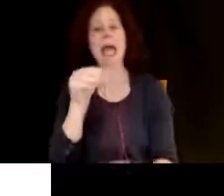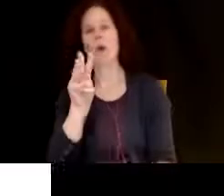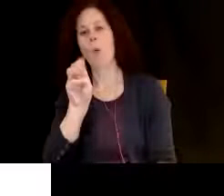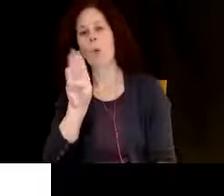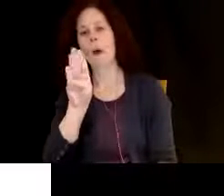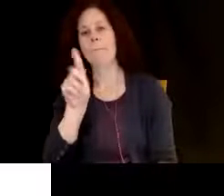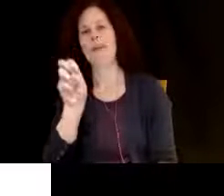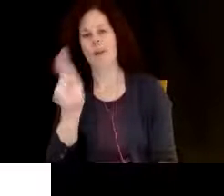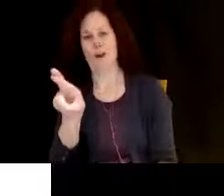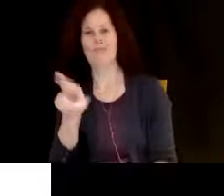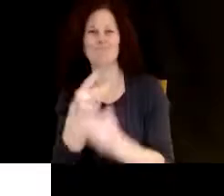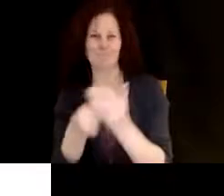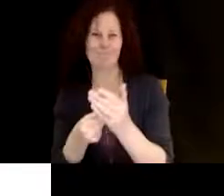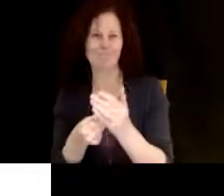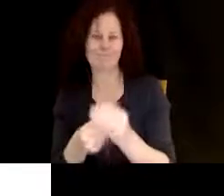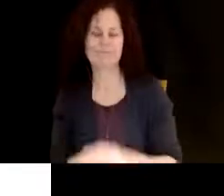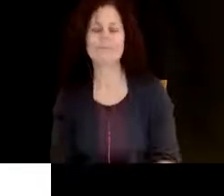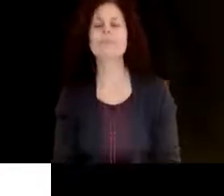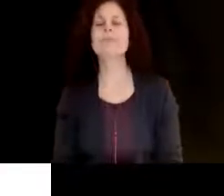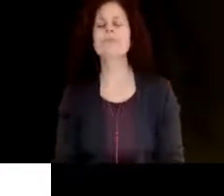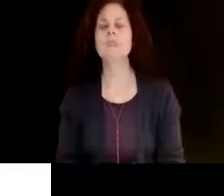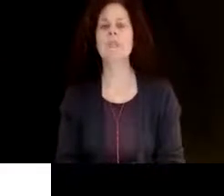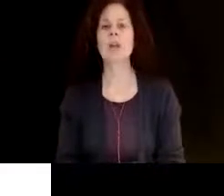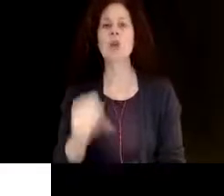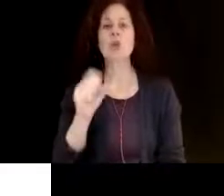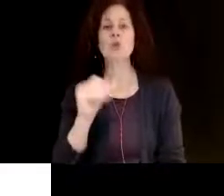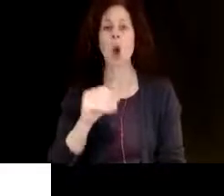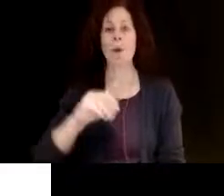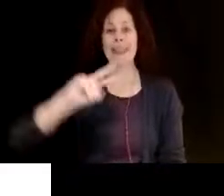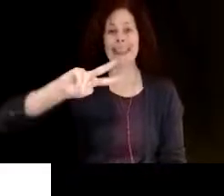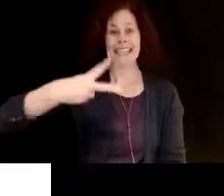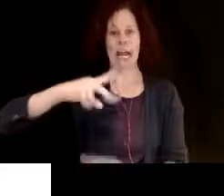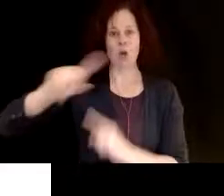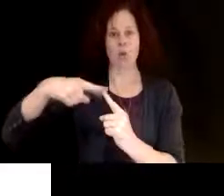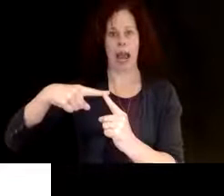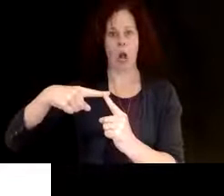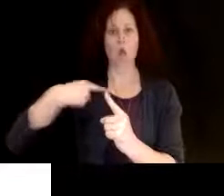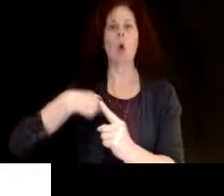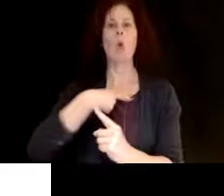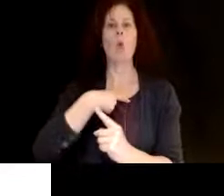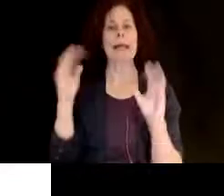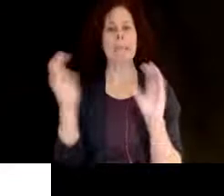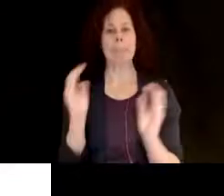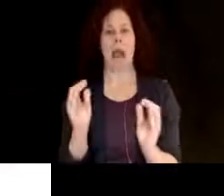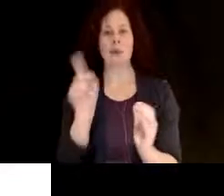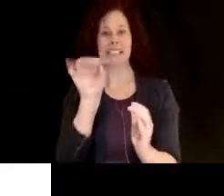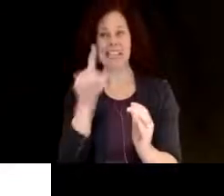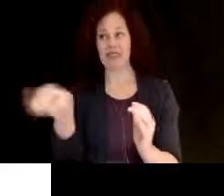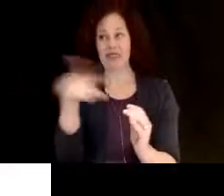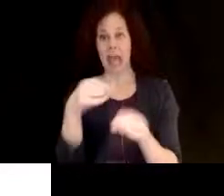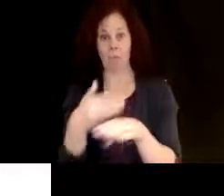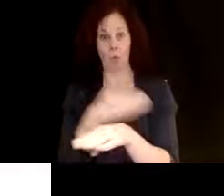And then in our analysis, we would then compare the compliance levels in round 2. Because there was a slightly shorter time